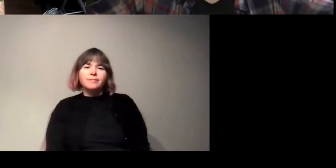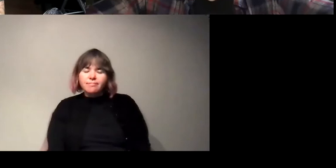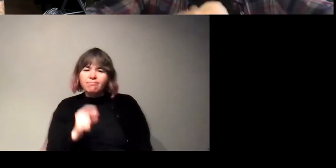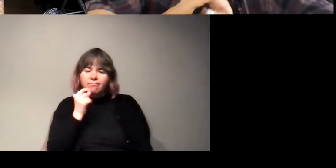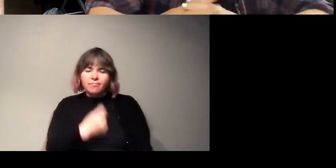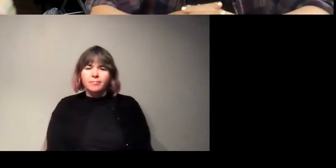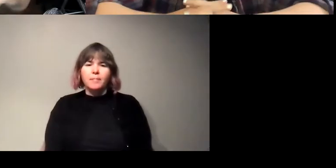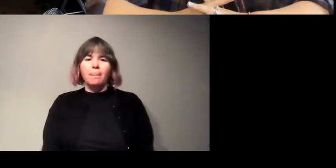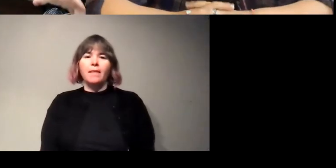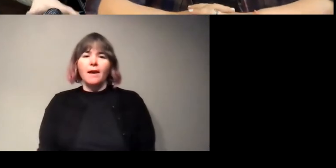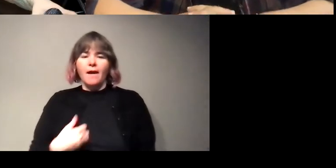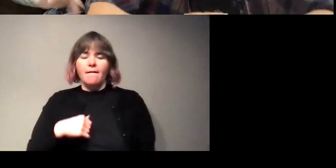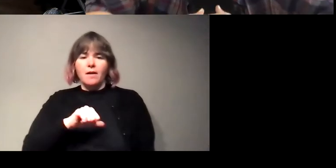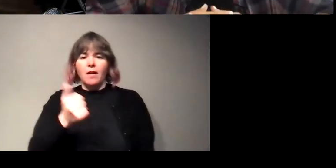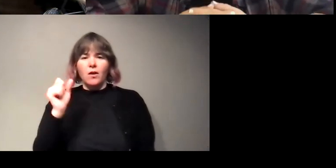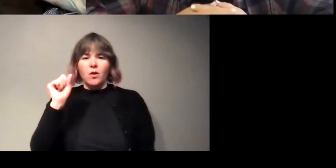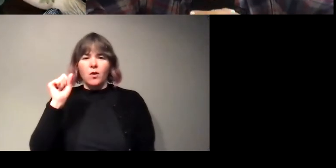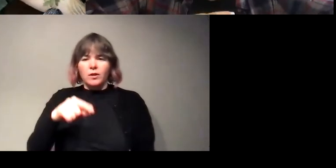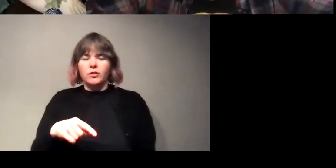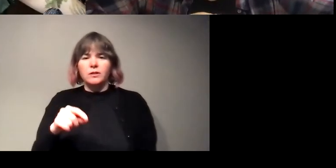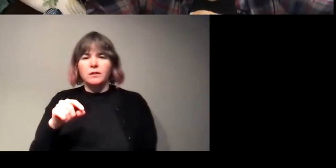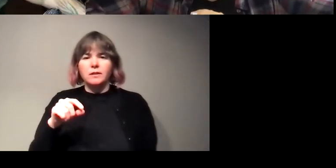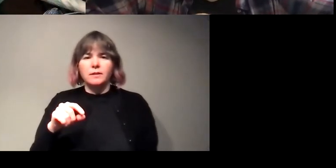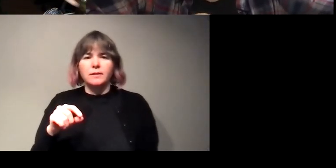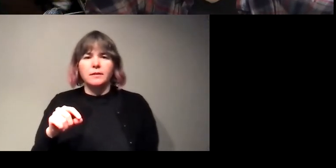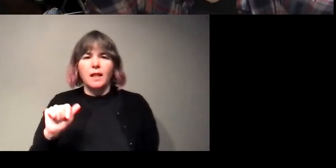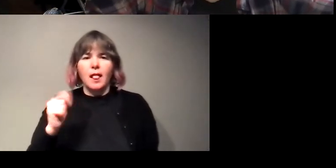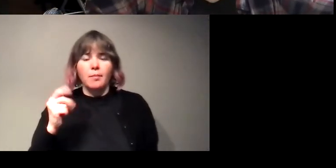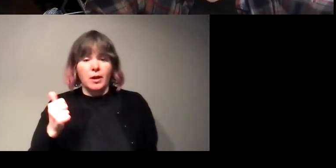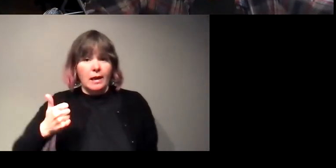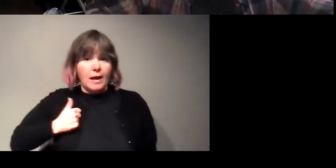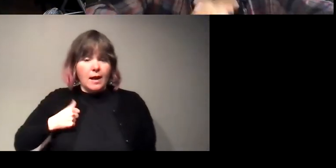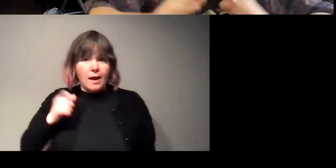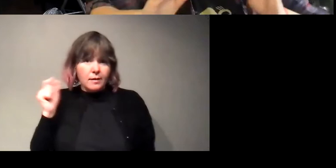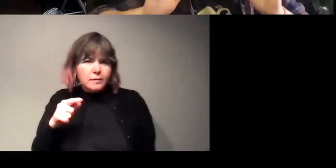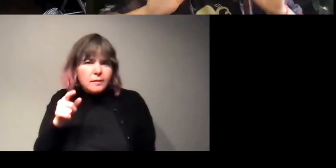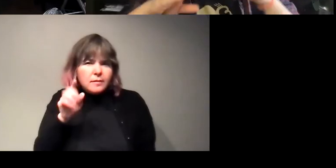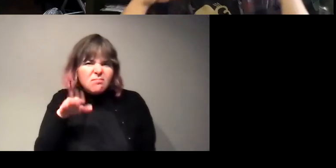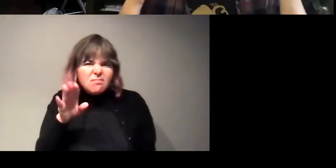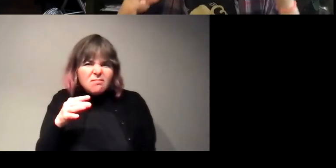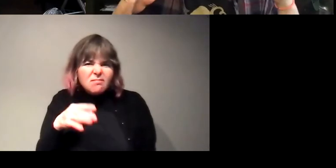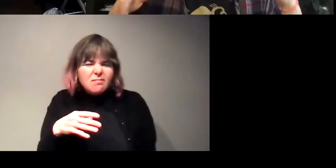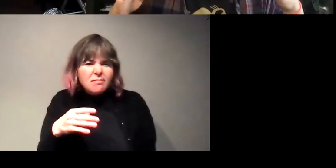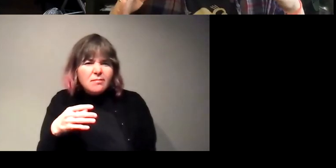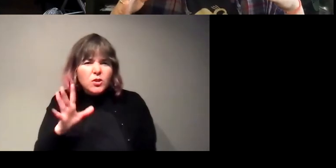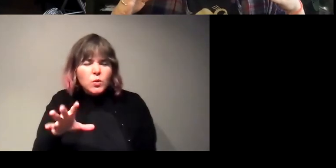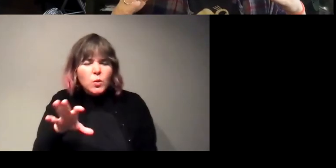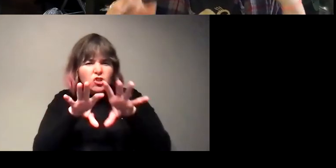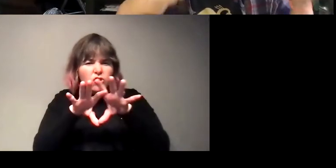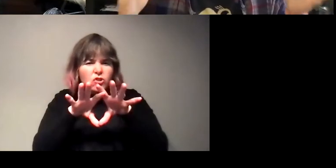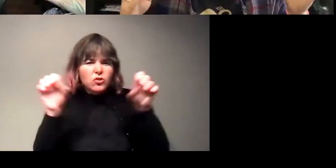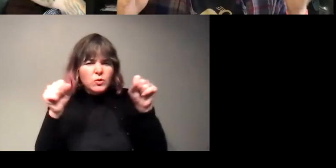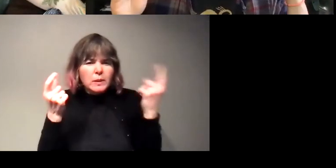All right, so we've got a question from 6HB in Alberta, Canada. What is your degree in